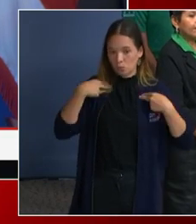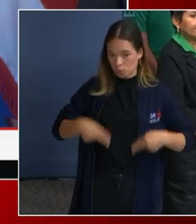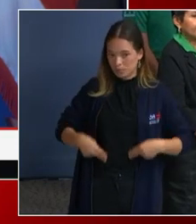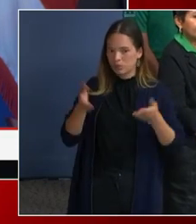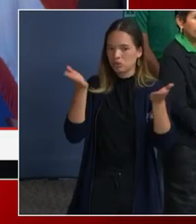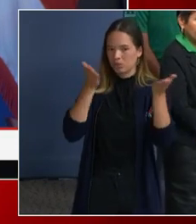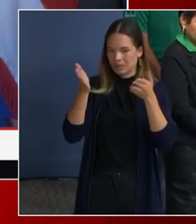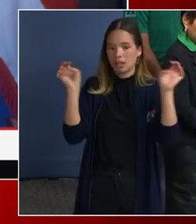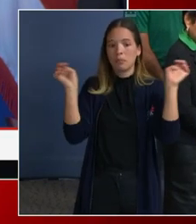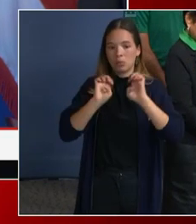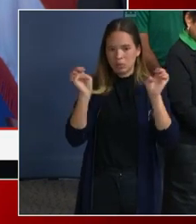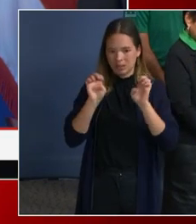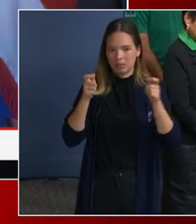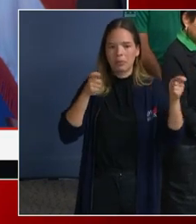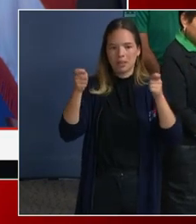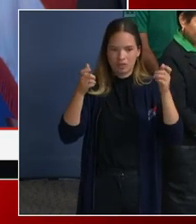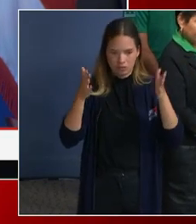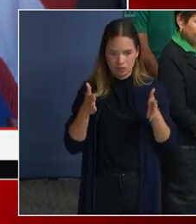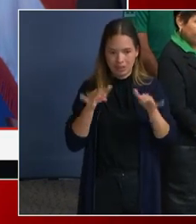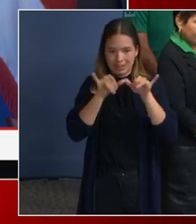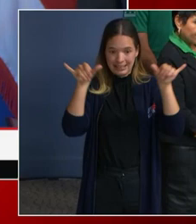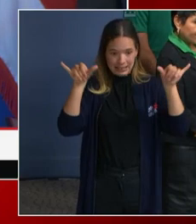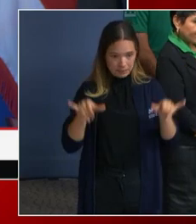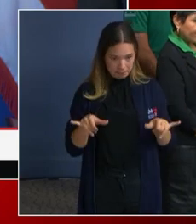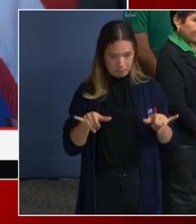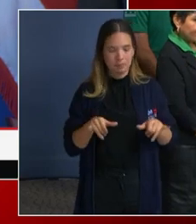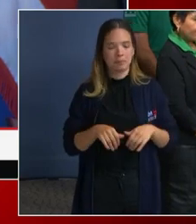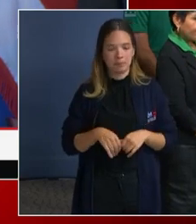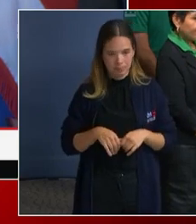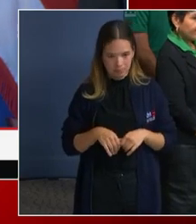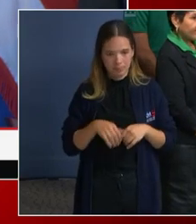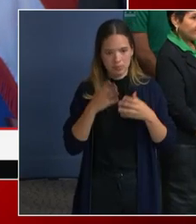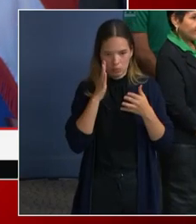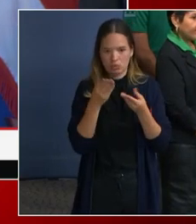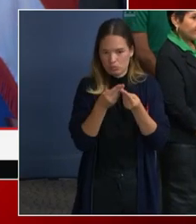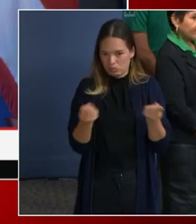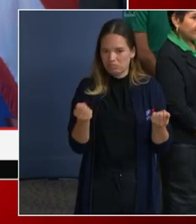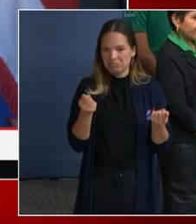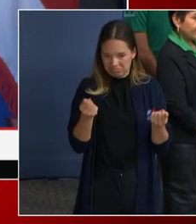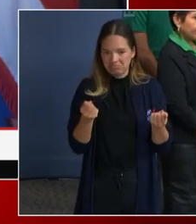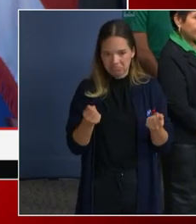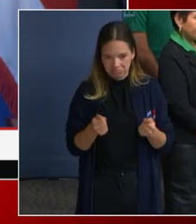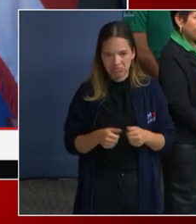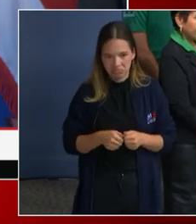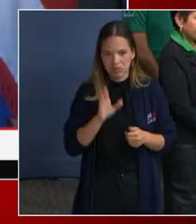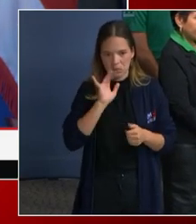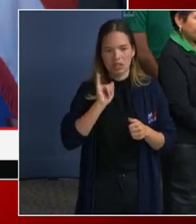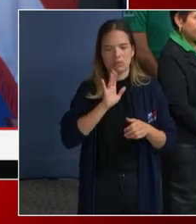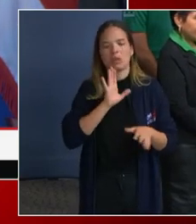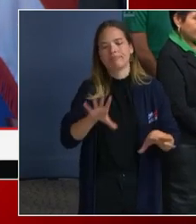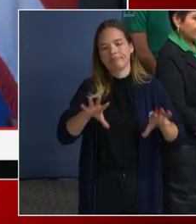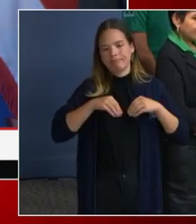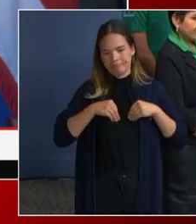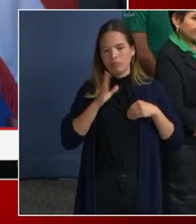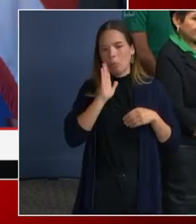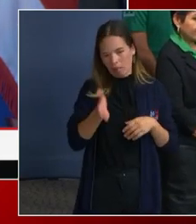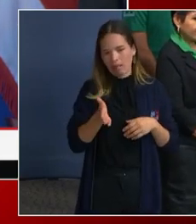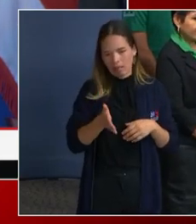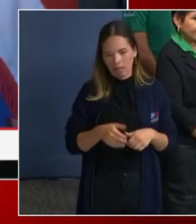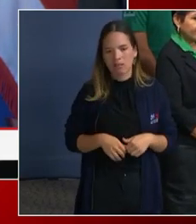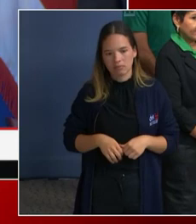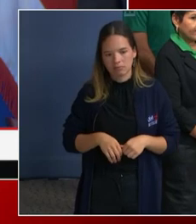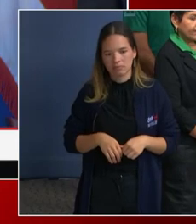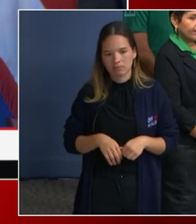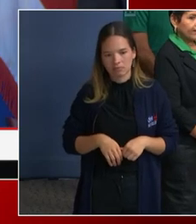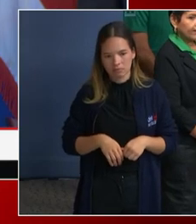systems. I'm proud that that resolution has been adopted by the full Council of Governments for the region, which is our 25 closest in